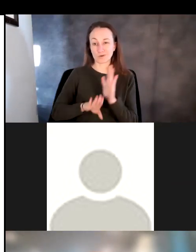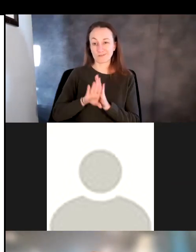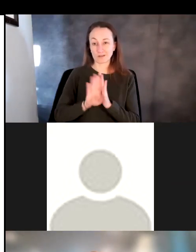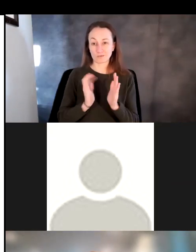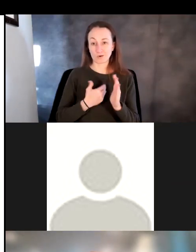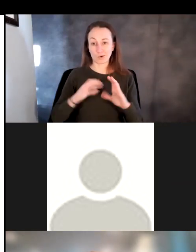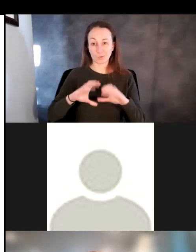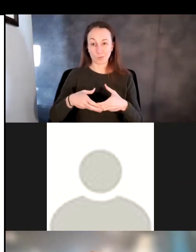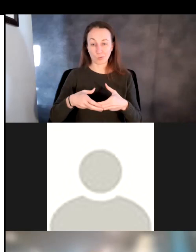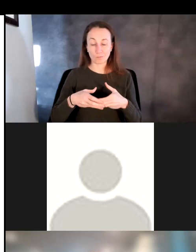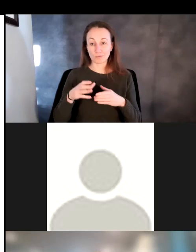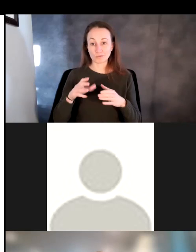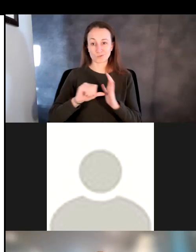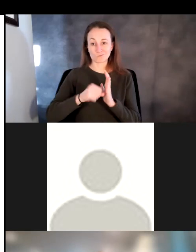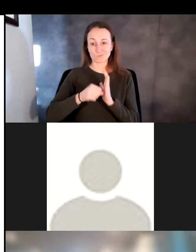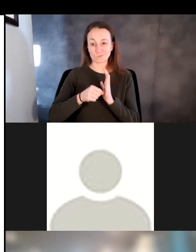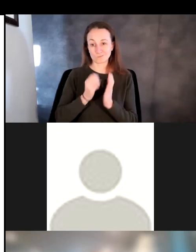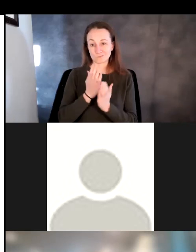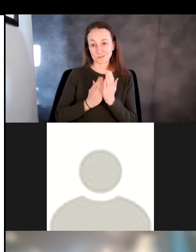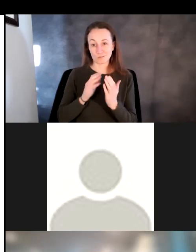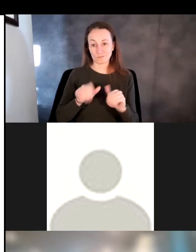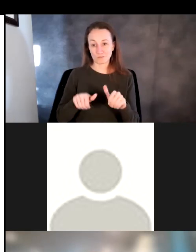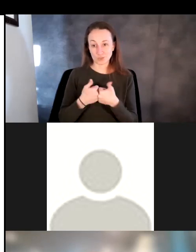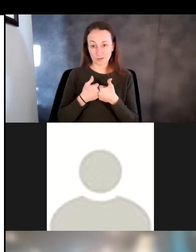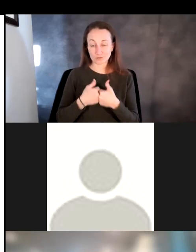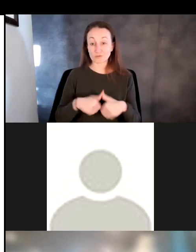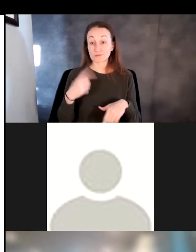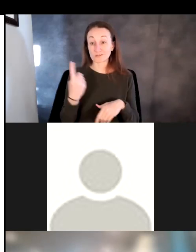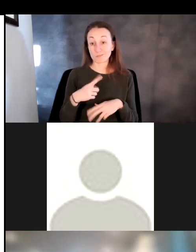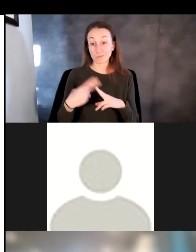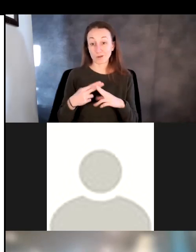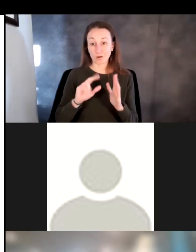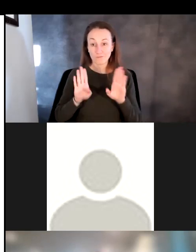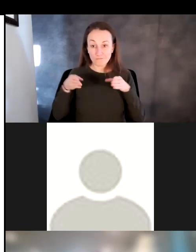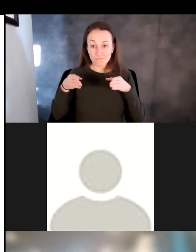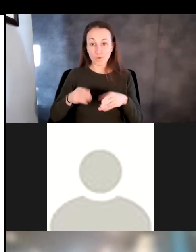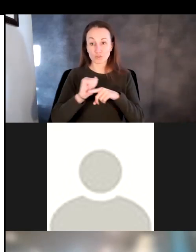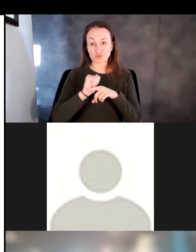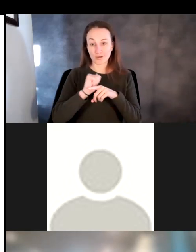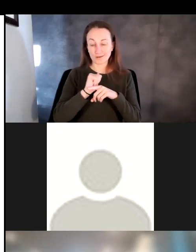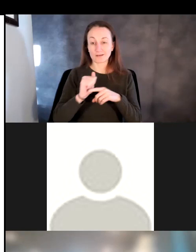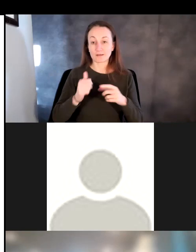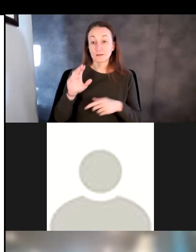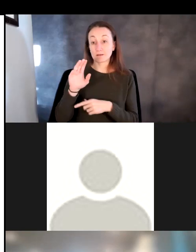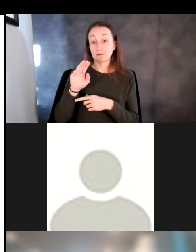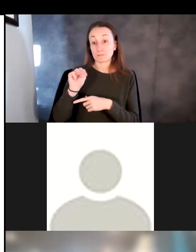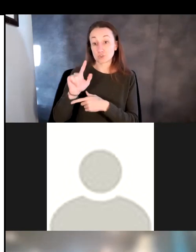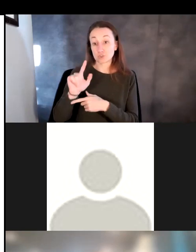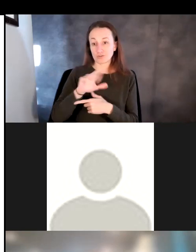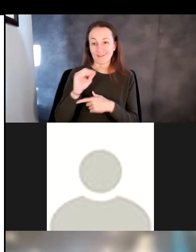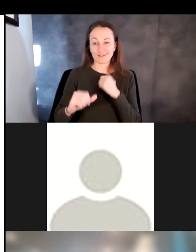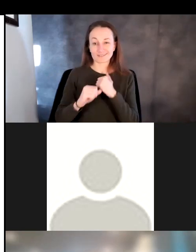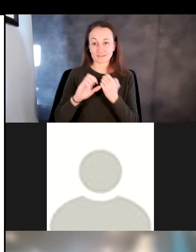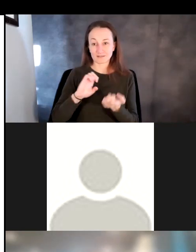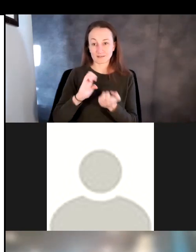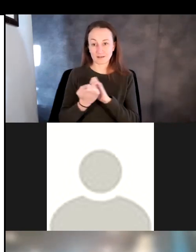group to highlight some of those challenges, something that we call focused training machine learning assisted directed evolution and